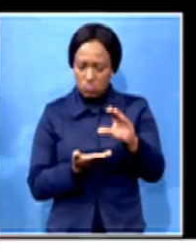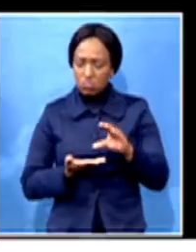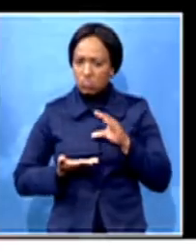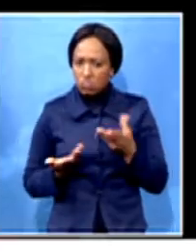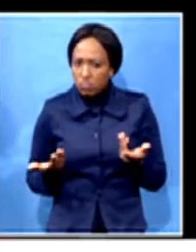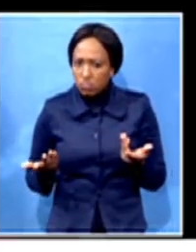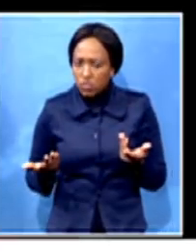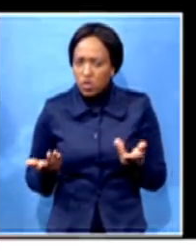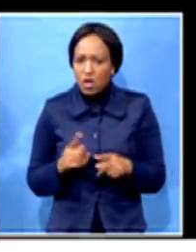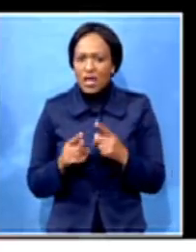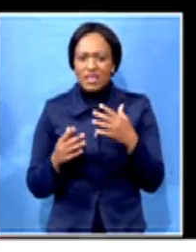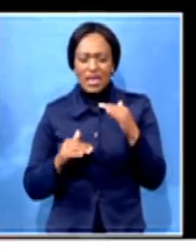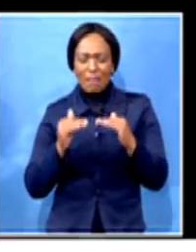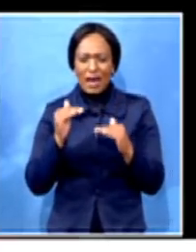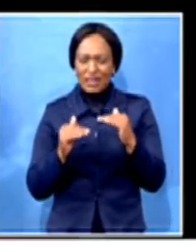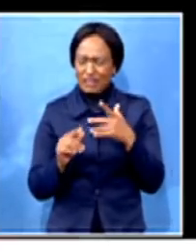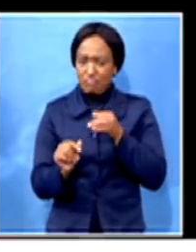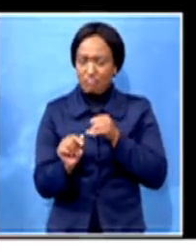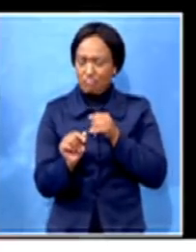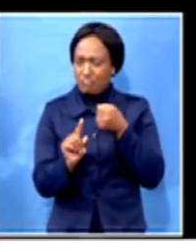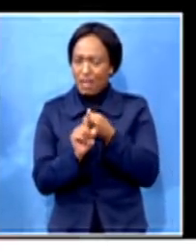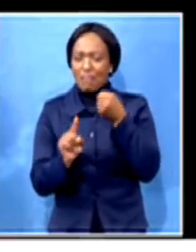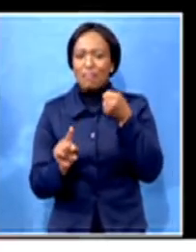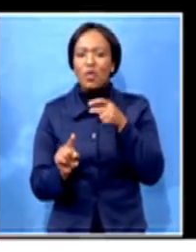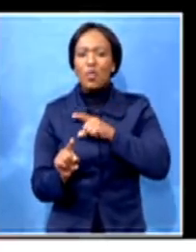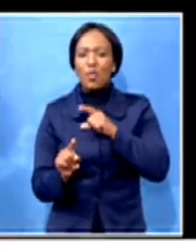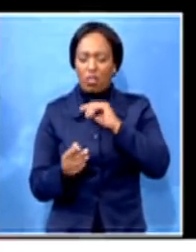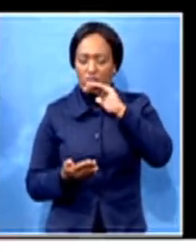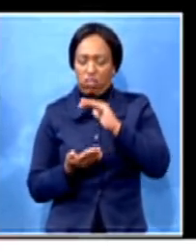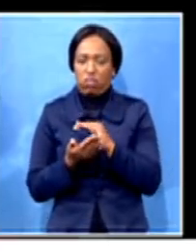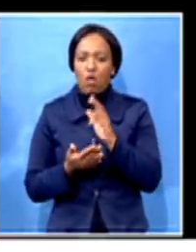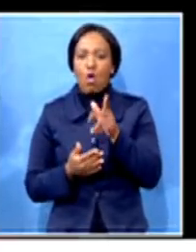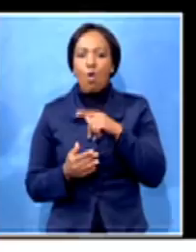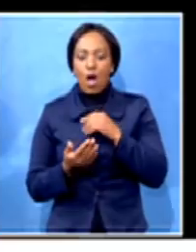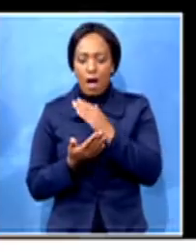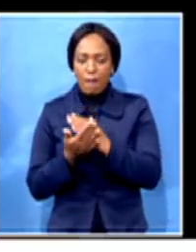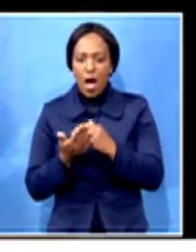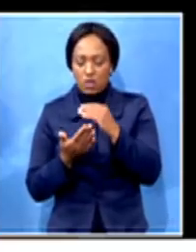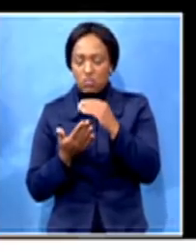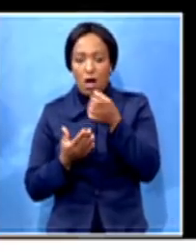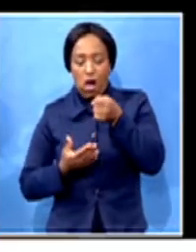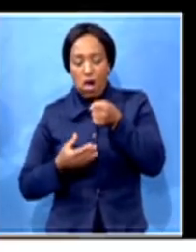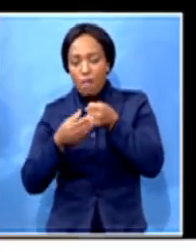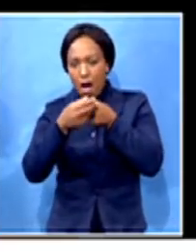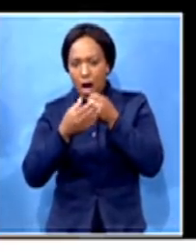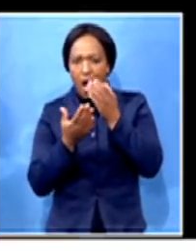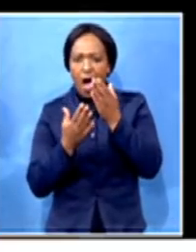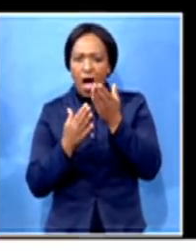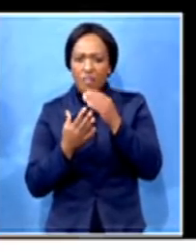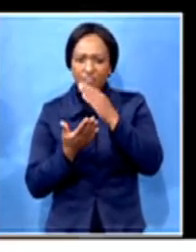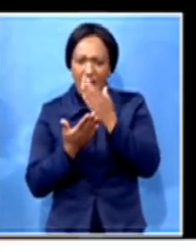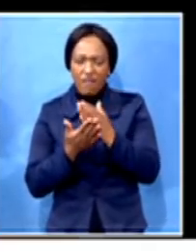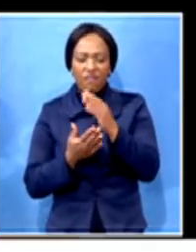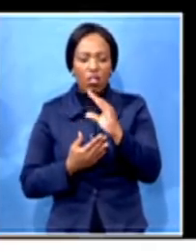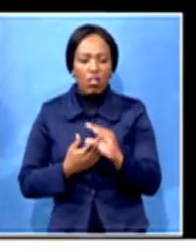their pension balance would be adversely affected by the fact that a part of it has been invested in an asset that is still not at the point